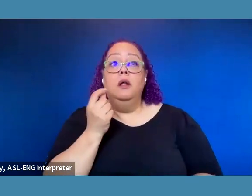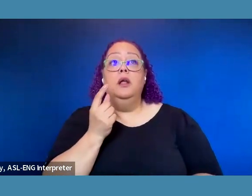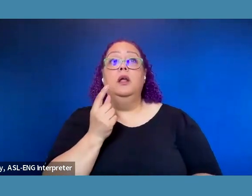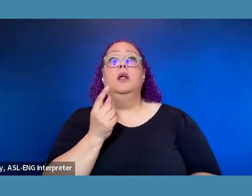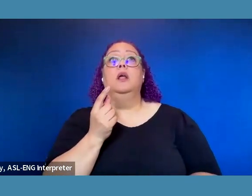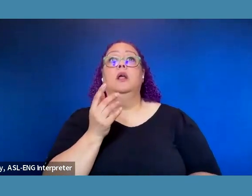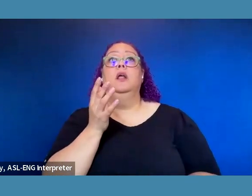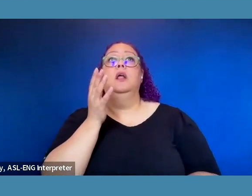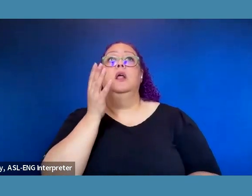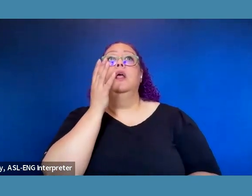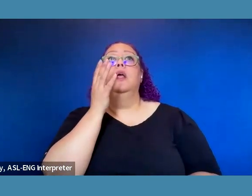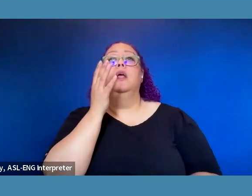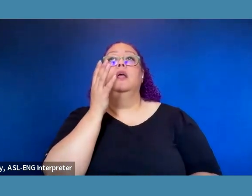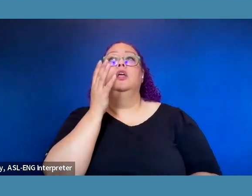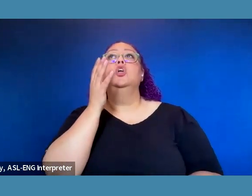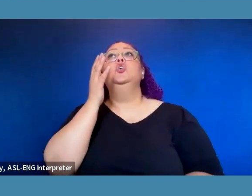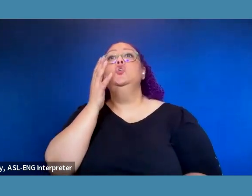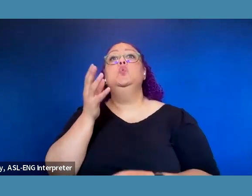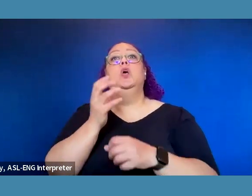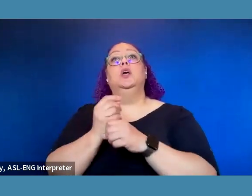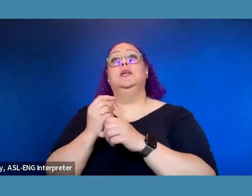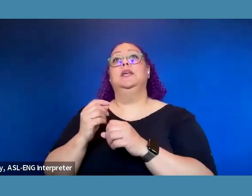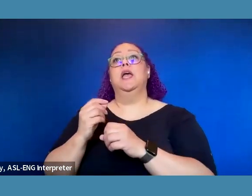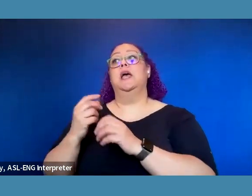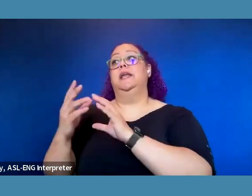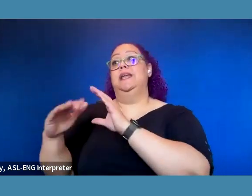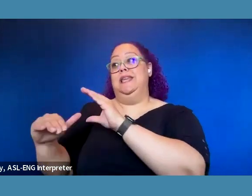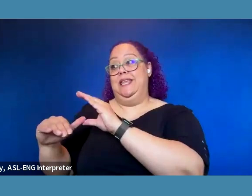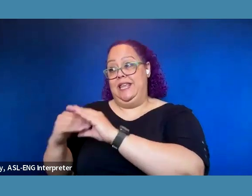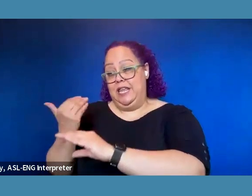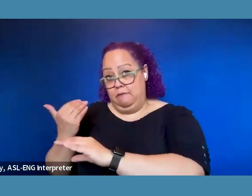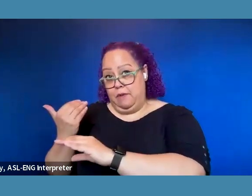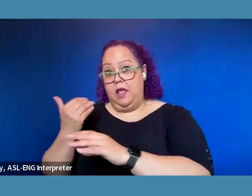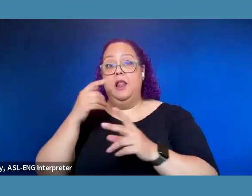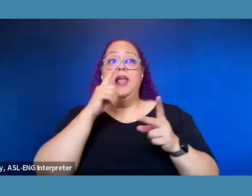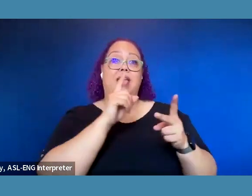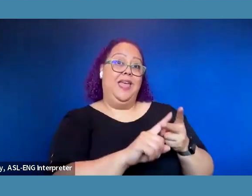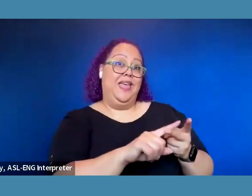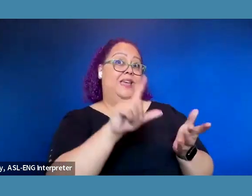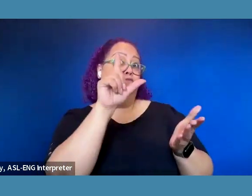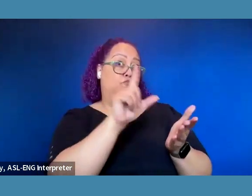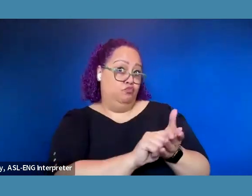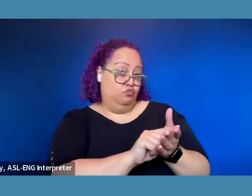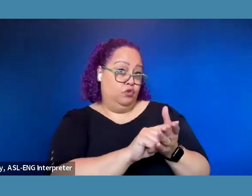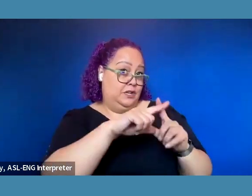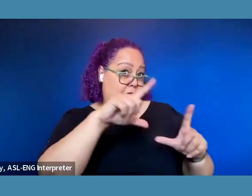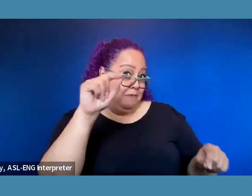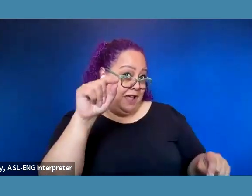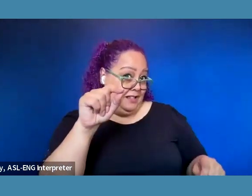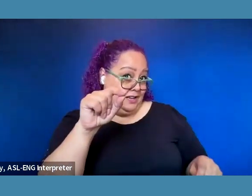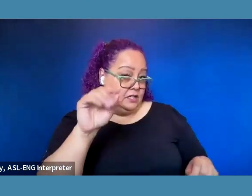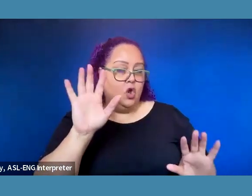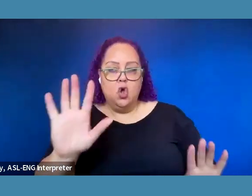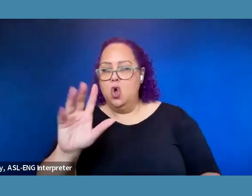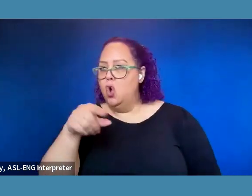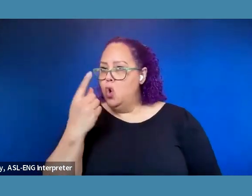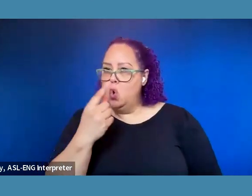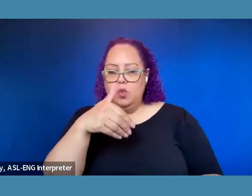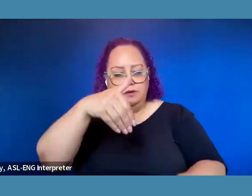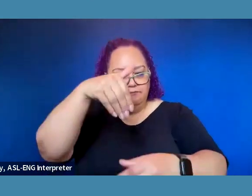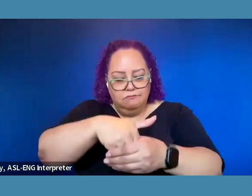two ballots in the same envelope. If you do that, they will not count your vote. So you just want to make sure that you have the